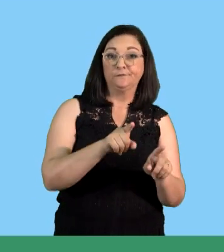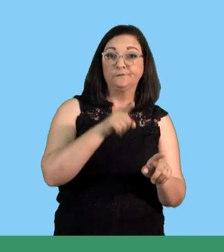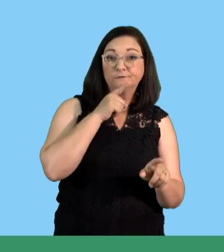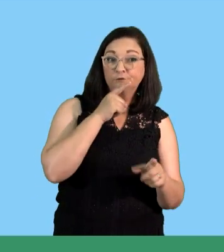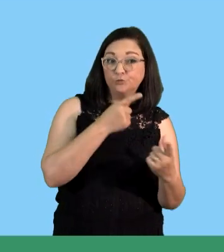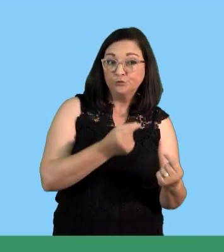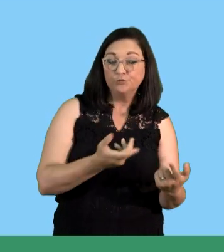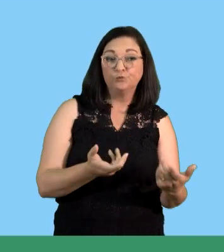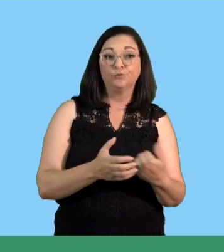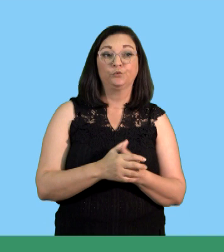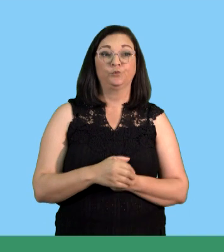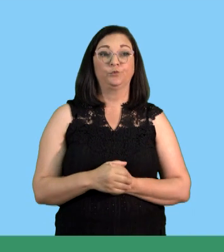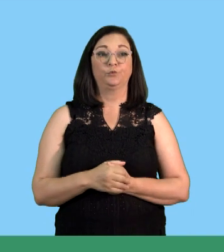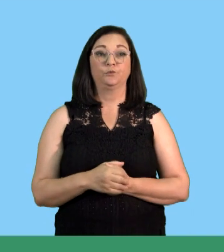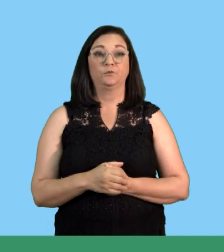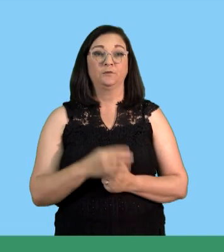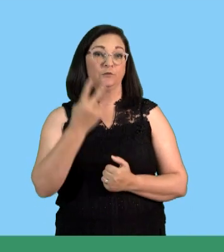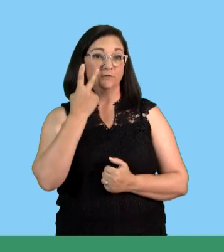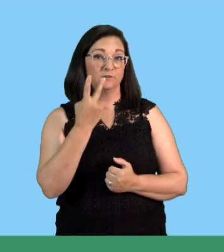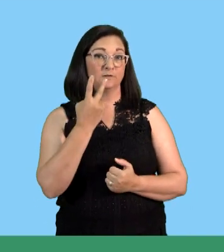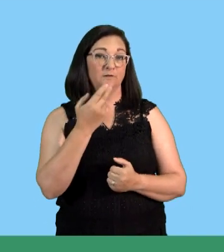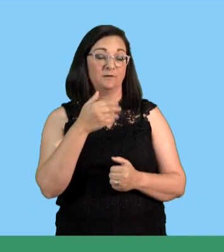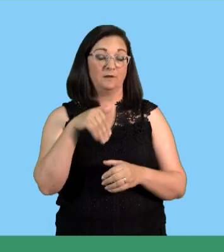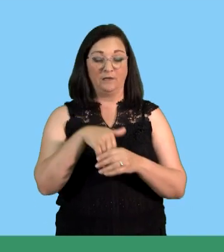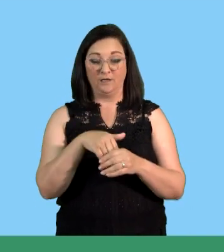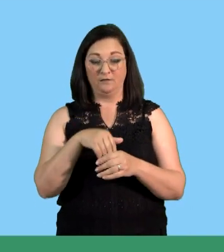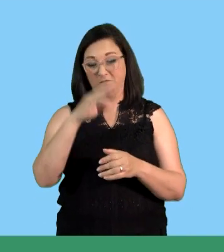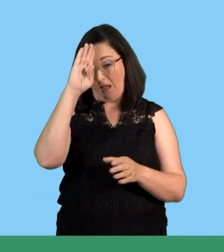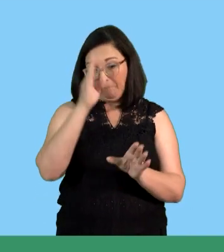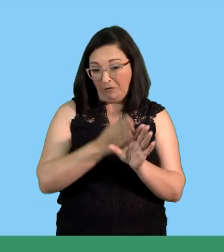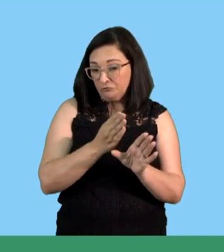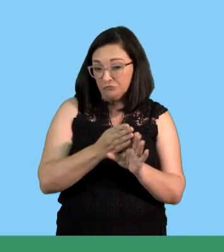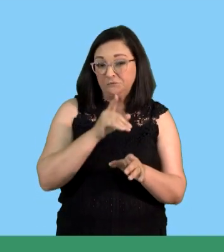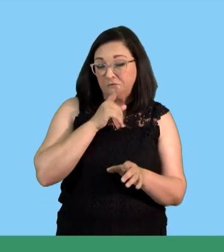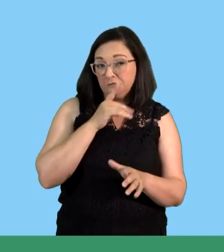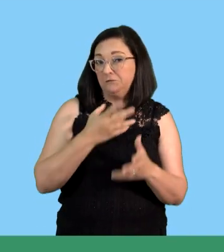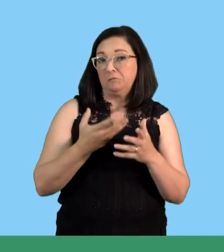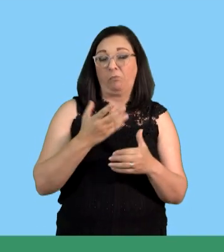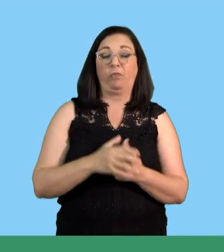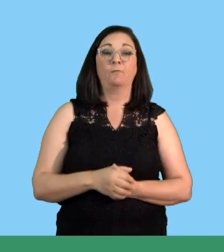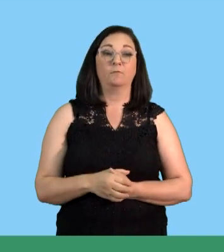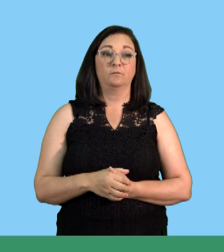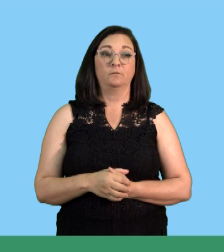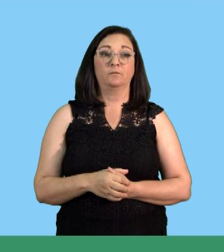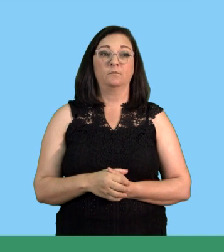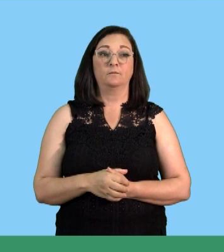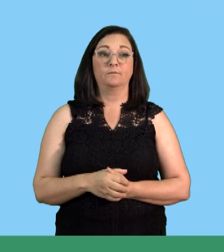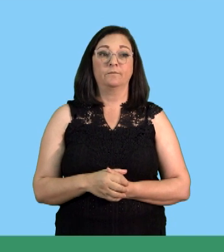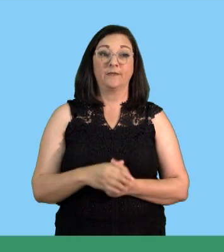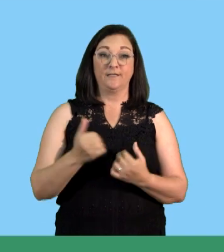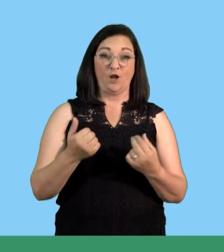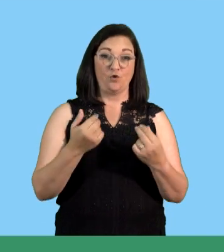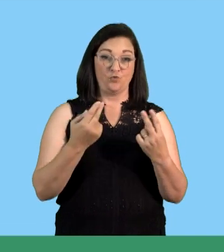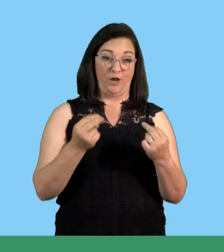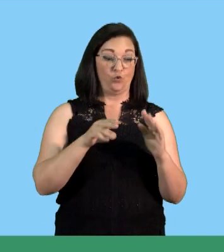skills test, maybe we can call them, and then they maybe write a psychometric test or what. Then we invite